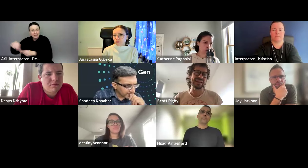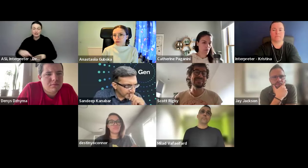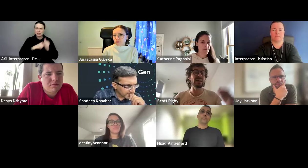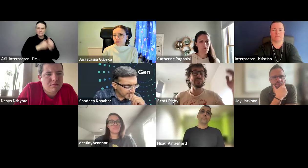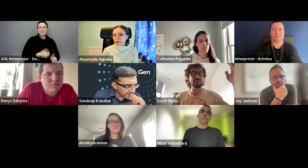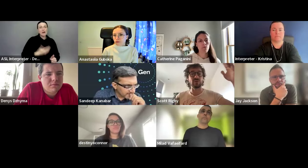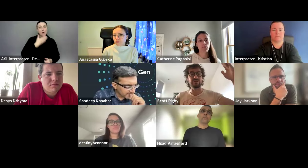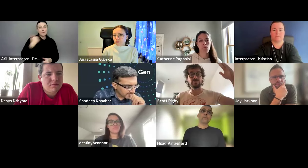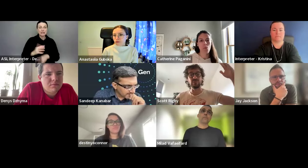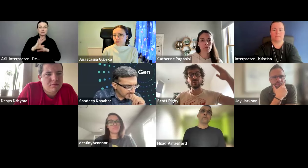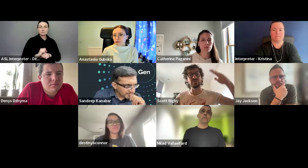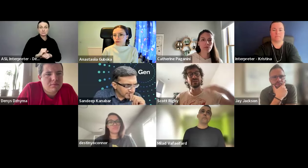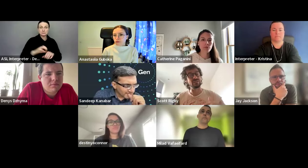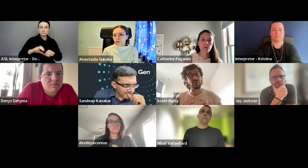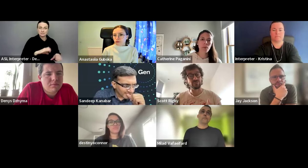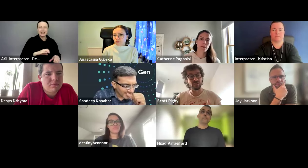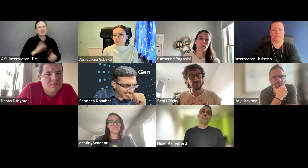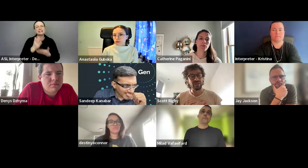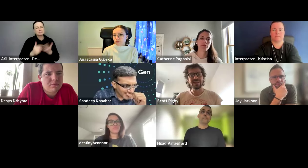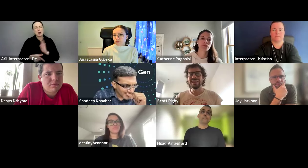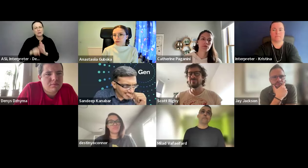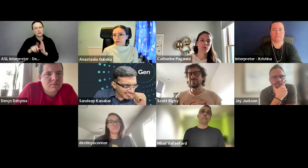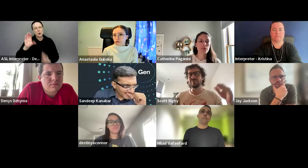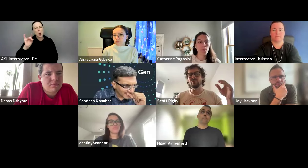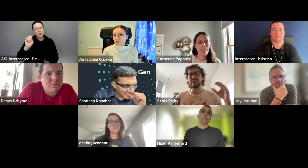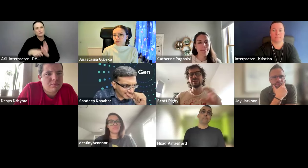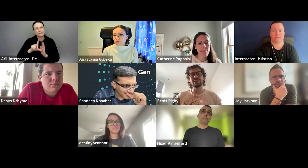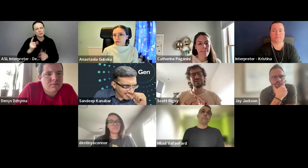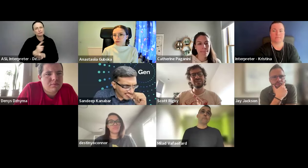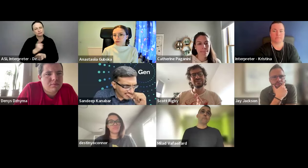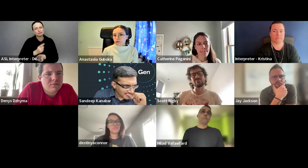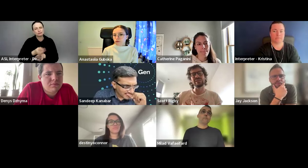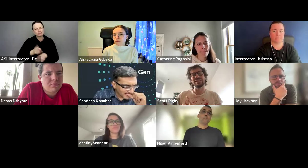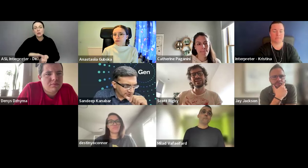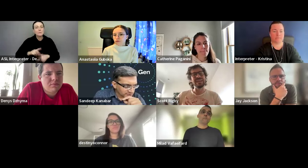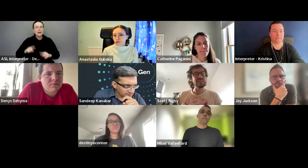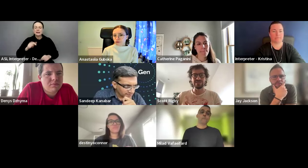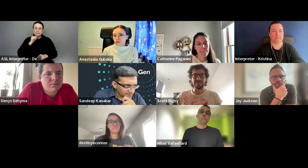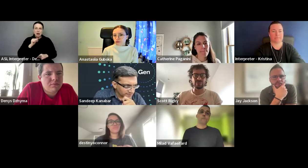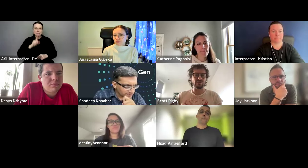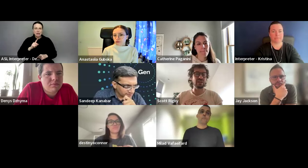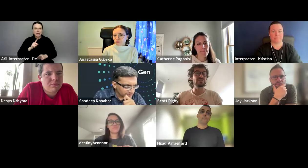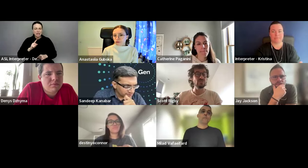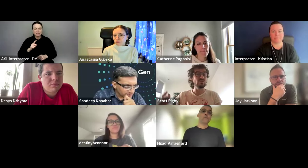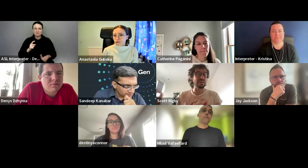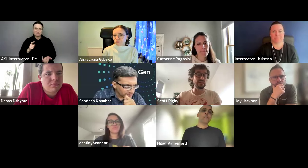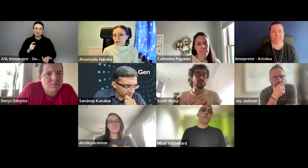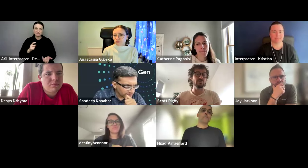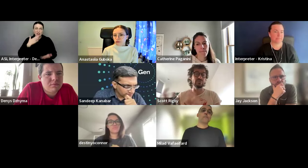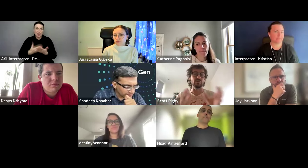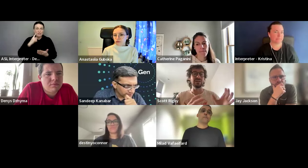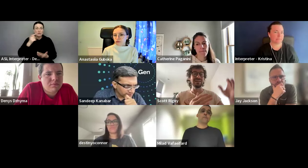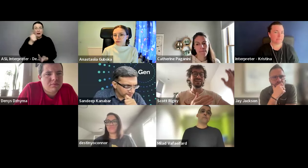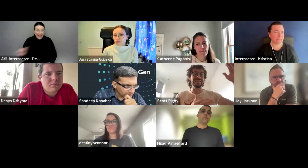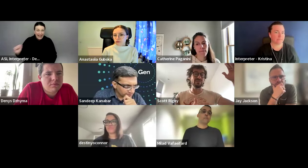Things like that. And that is part of the review once you get to the code review. But it's not really in anyone's interest for us to do that kind of